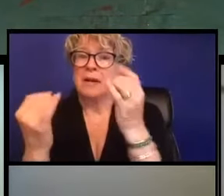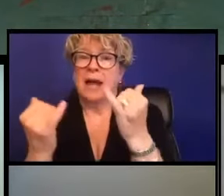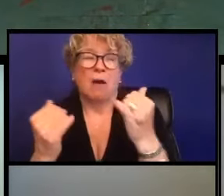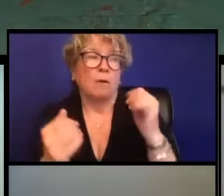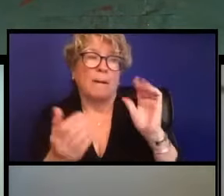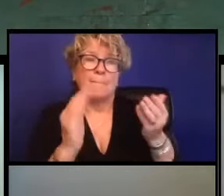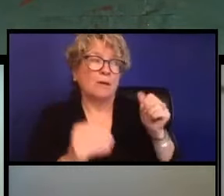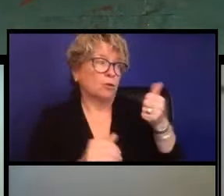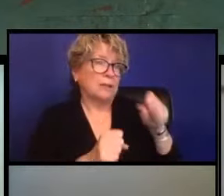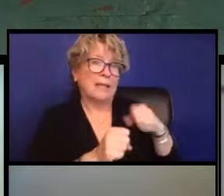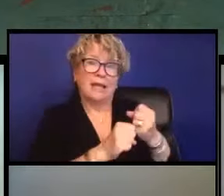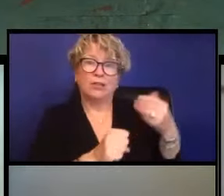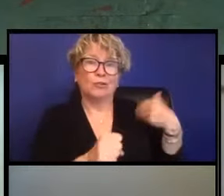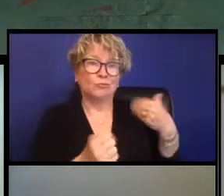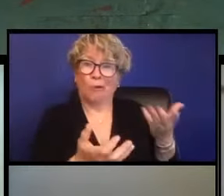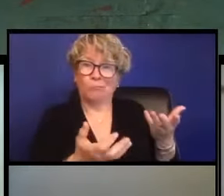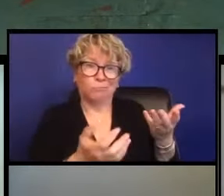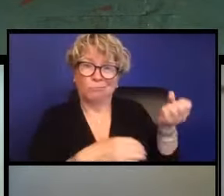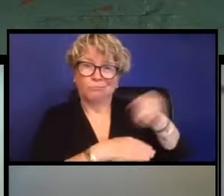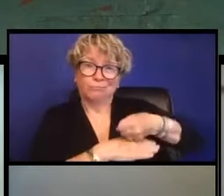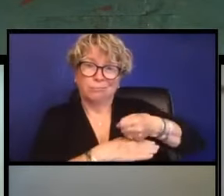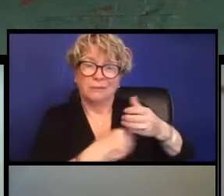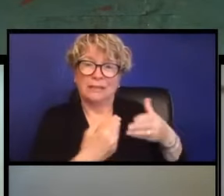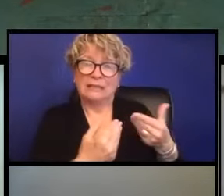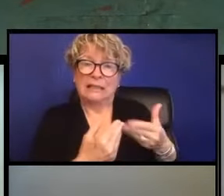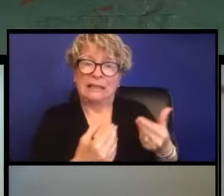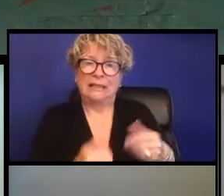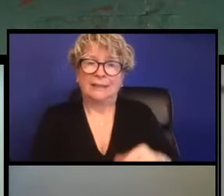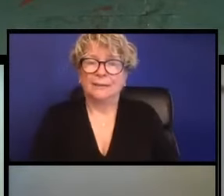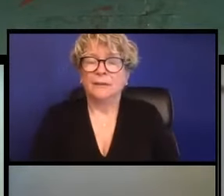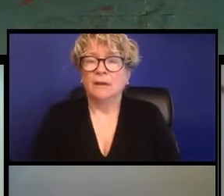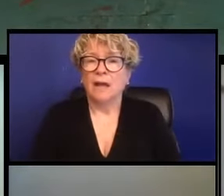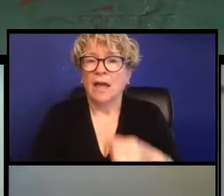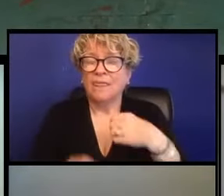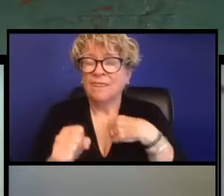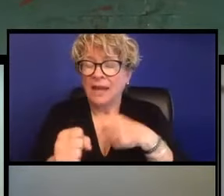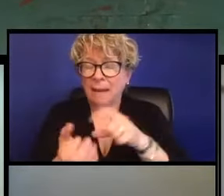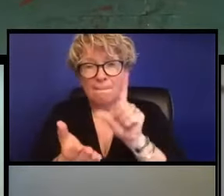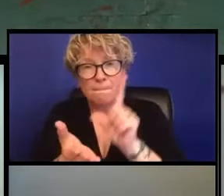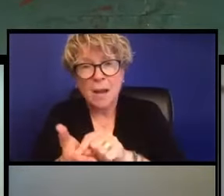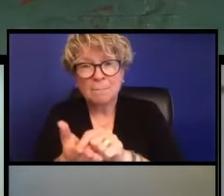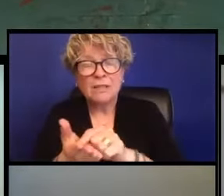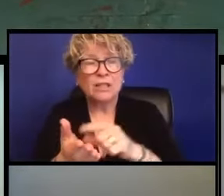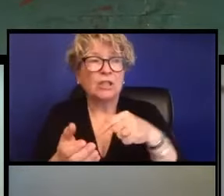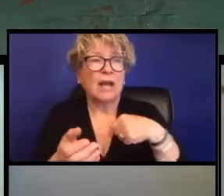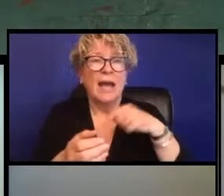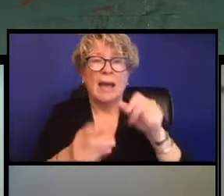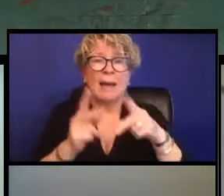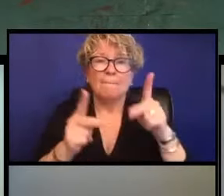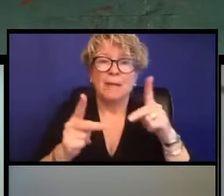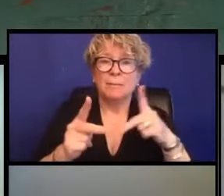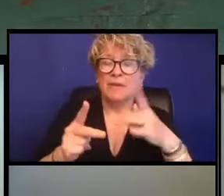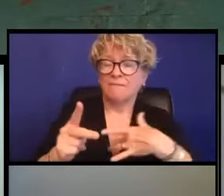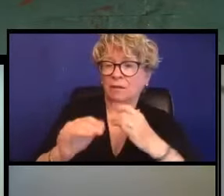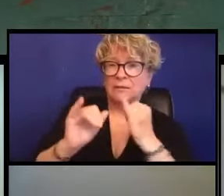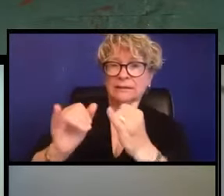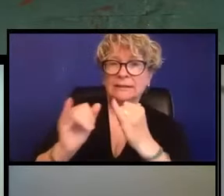to operate, to publish, to draw like-minded writers and editors